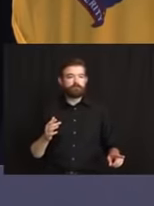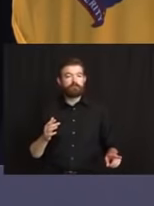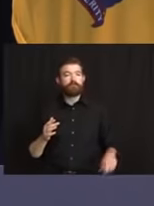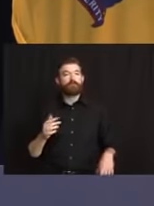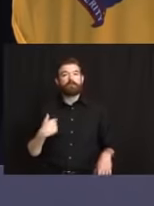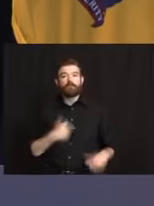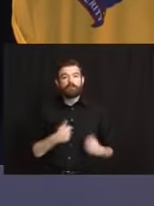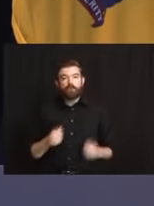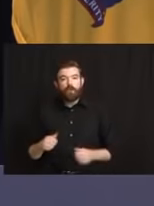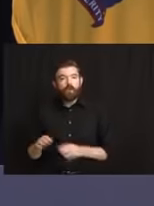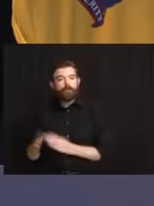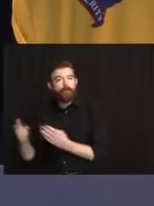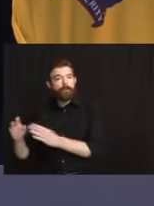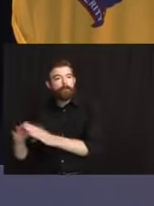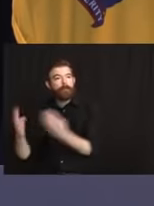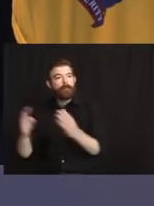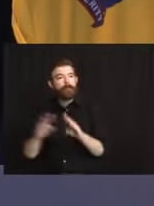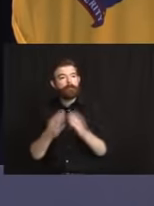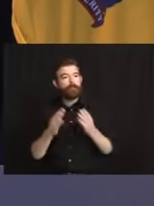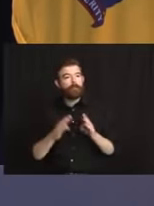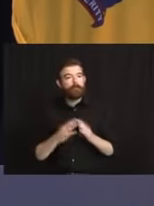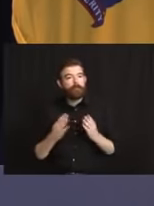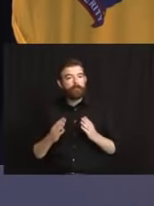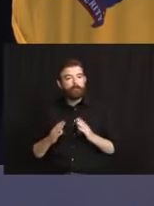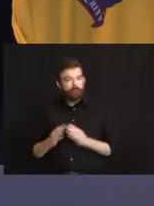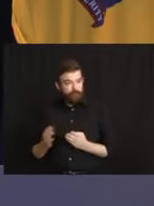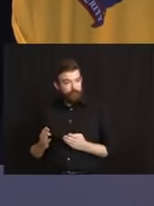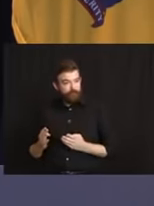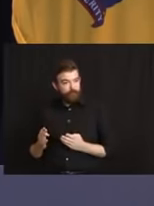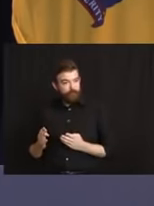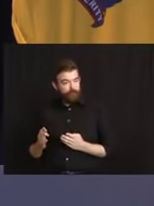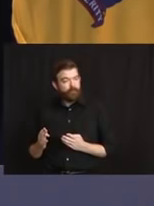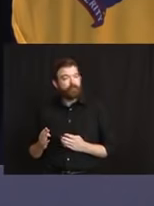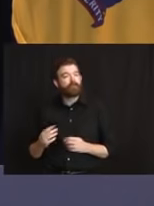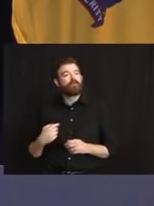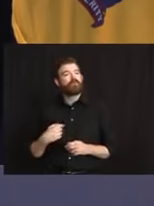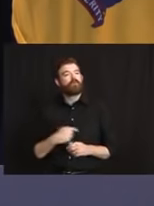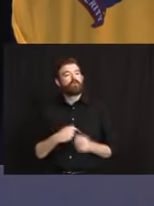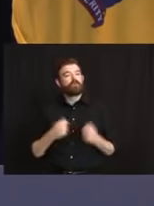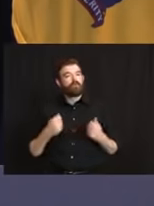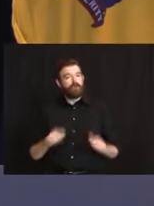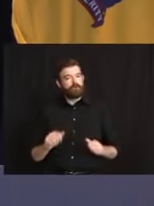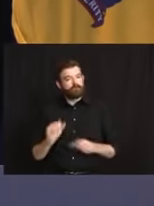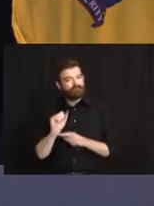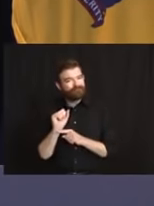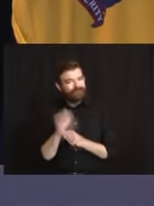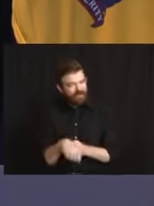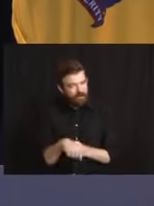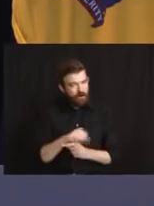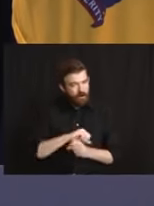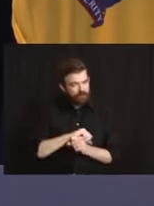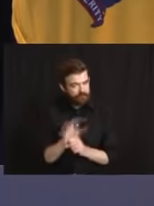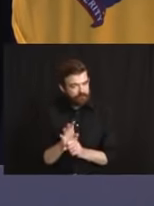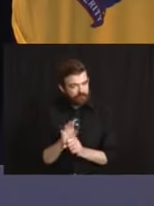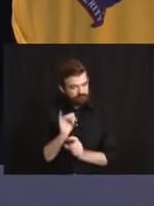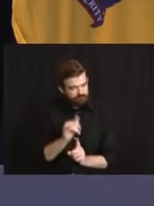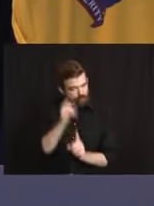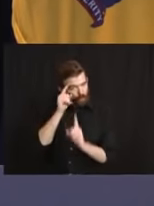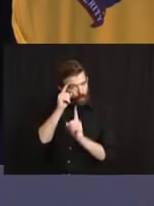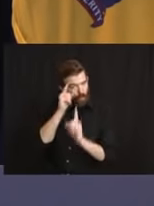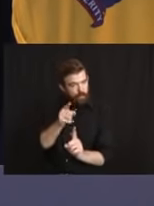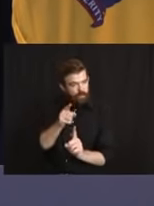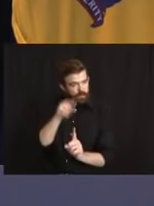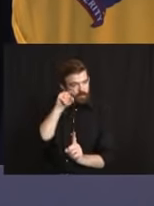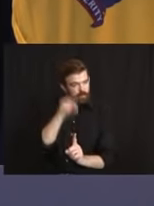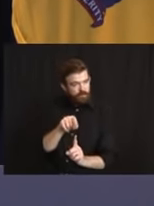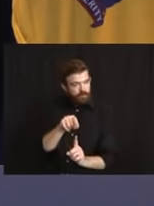shutdown side as well, we're trying to stay one step ahead of this virus. And that's the sort of mindset I would want, if I